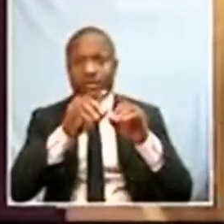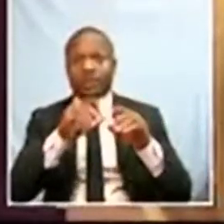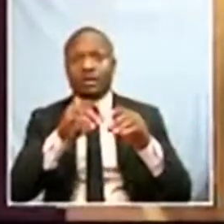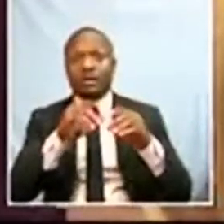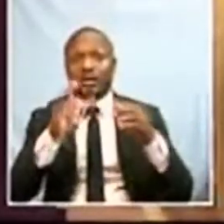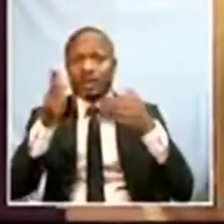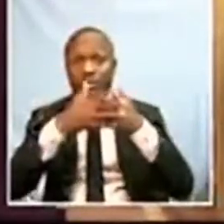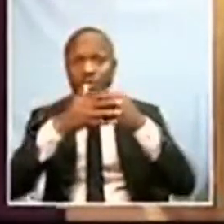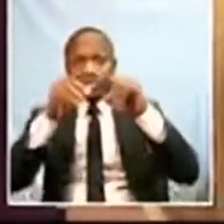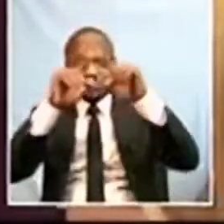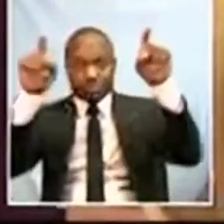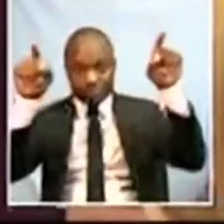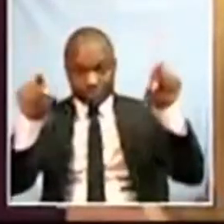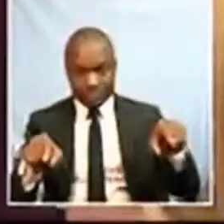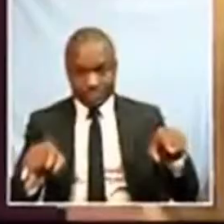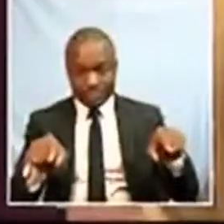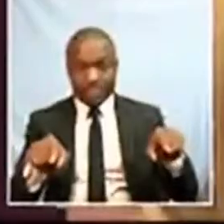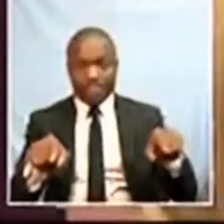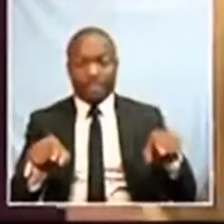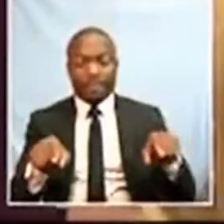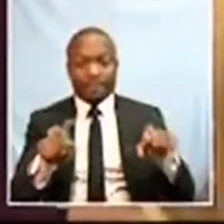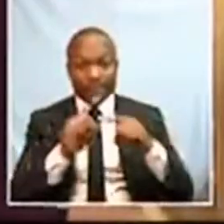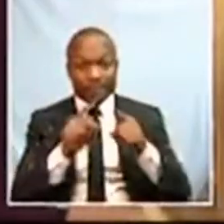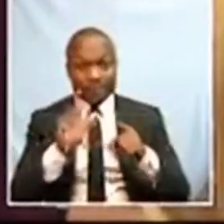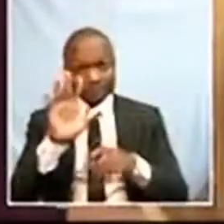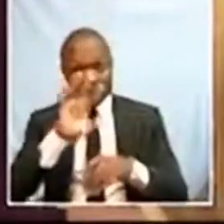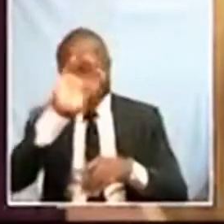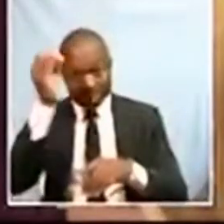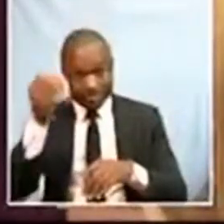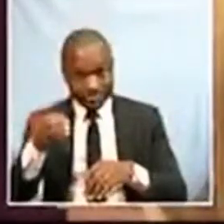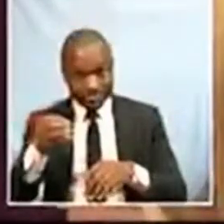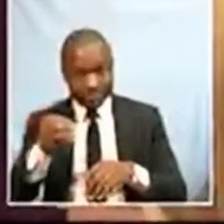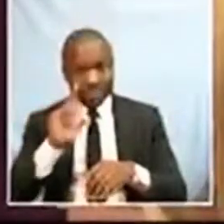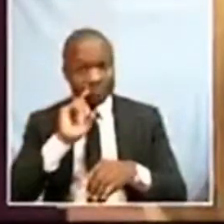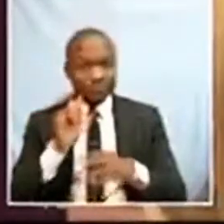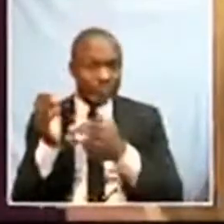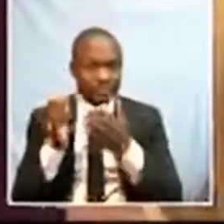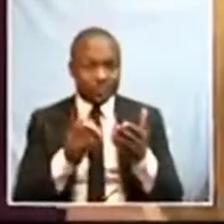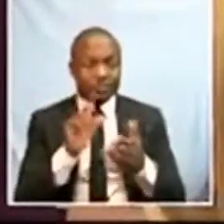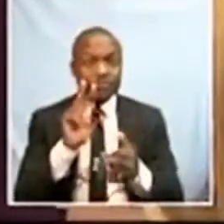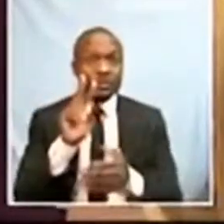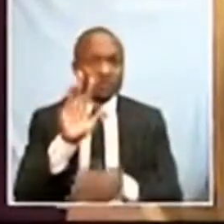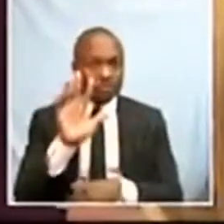is almost done according to the contract, but the 5% will need to come maybe from the